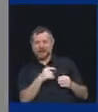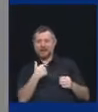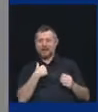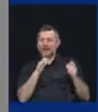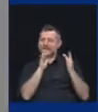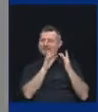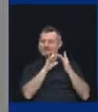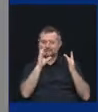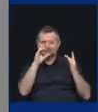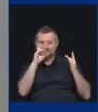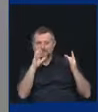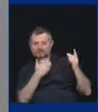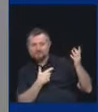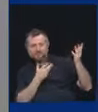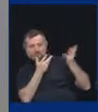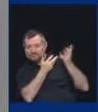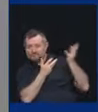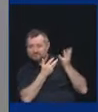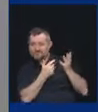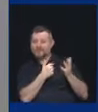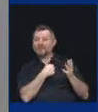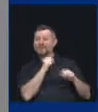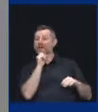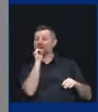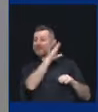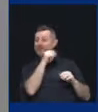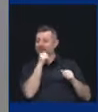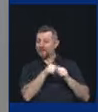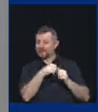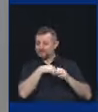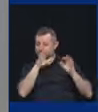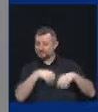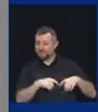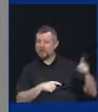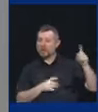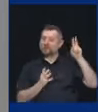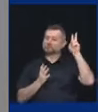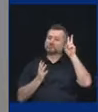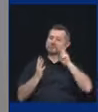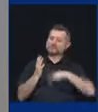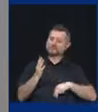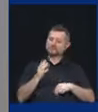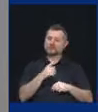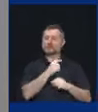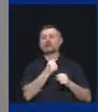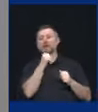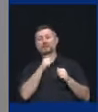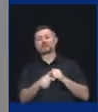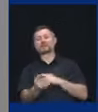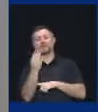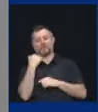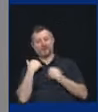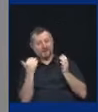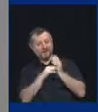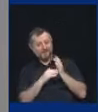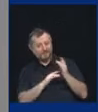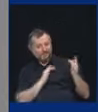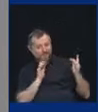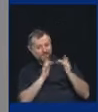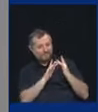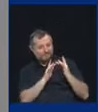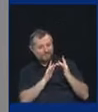CDC received our letter, my letter. We spoke to them again this morning, and we will get rid of the